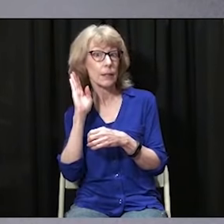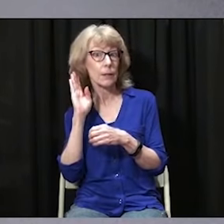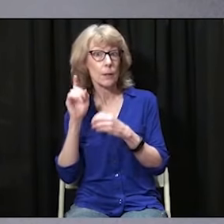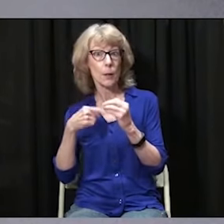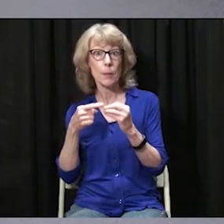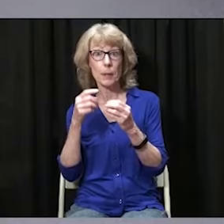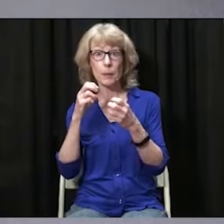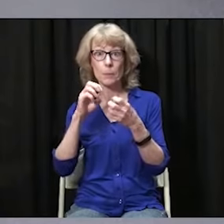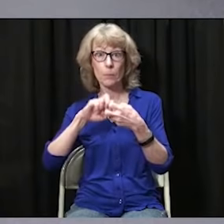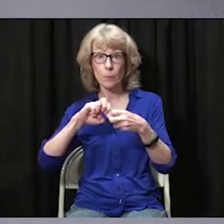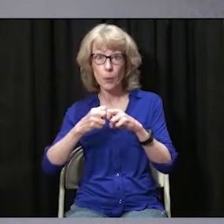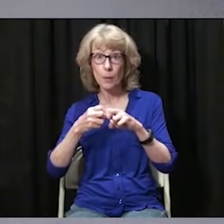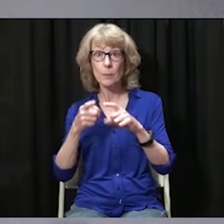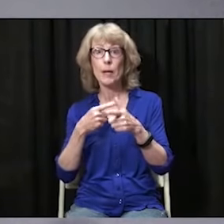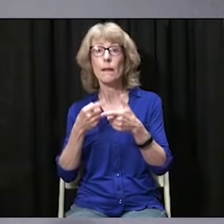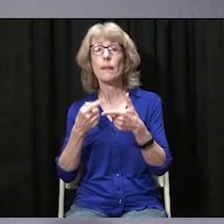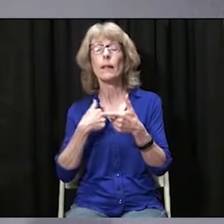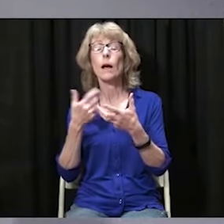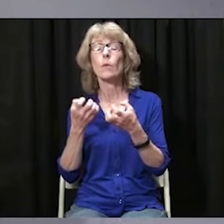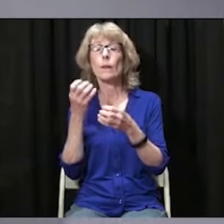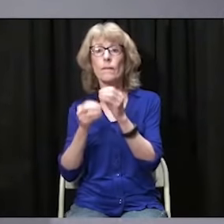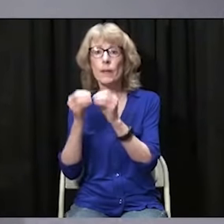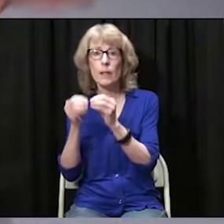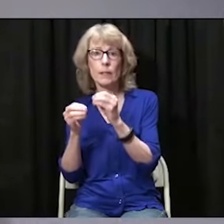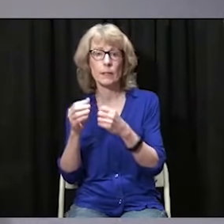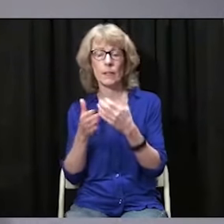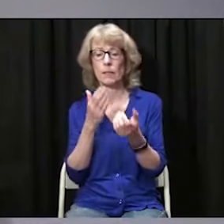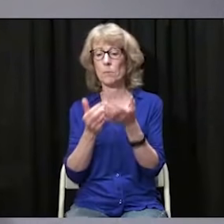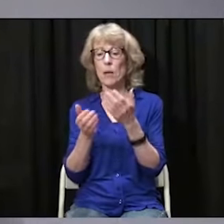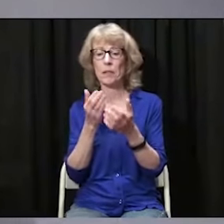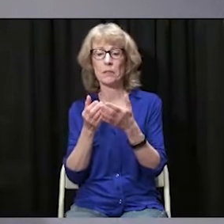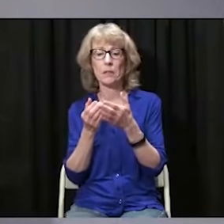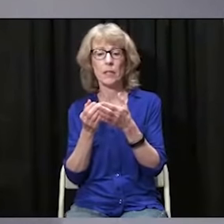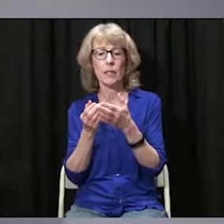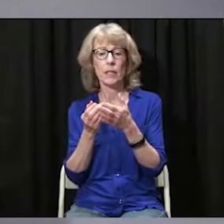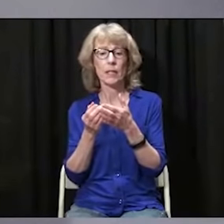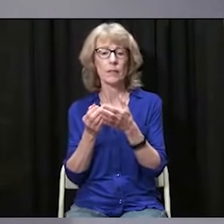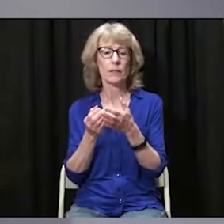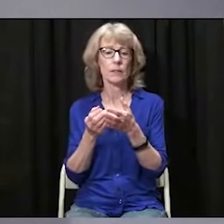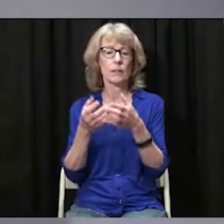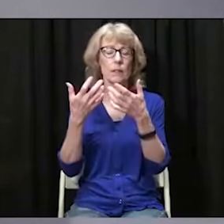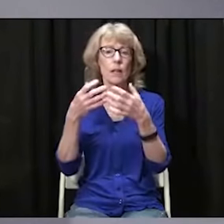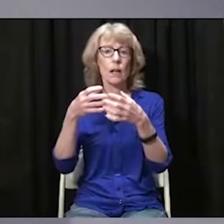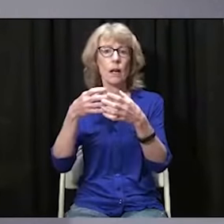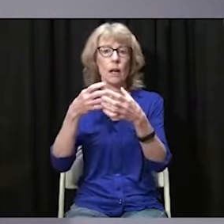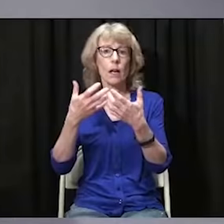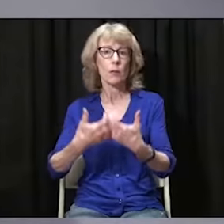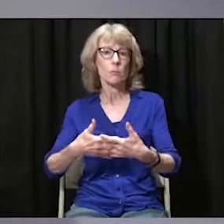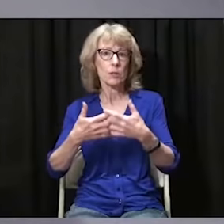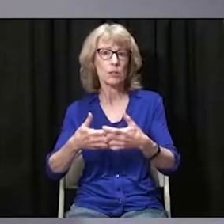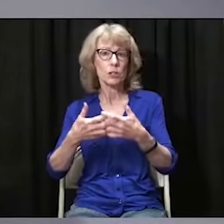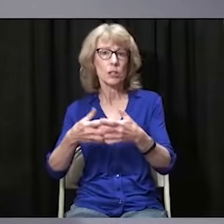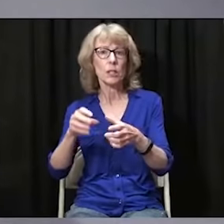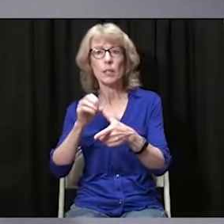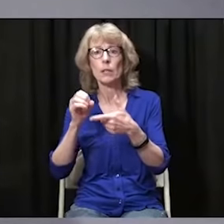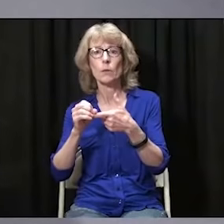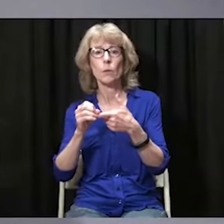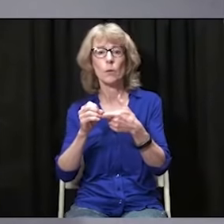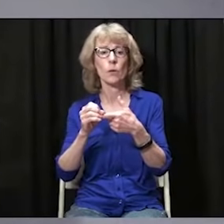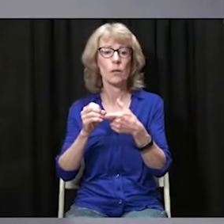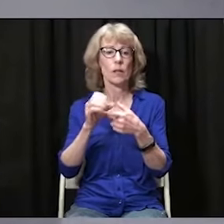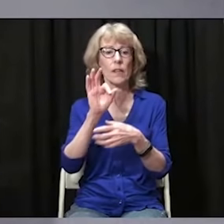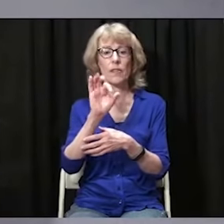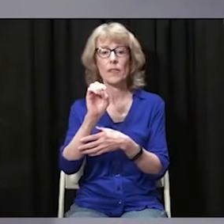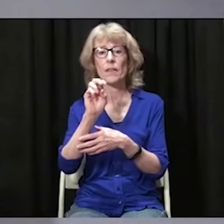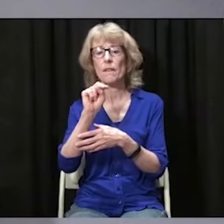it's a broken dishwasher or a broken sink or a broken fence or some kid is crying, I want to fix it, get it done, get it over with, I got to move on. I'm